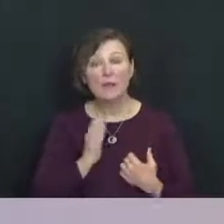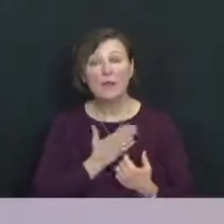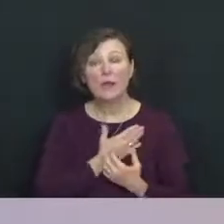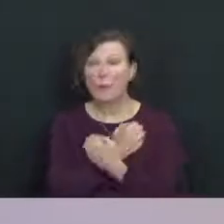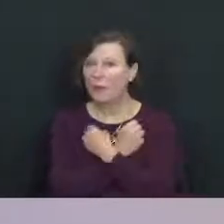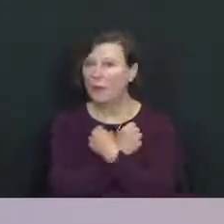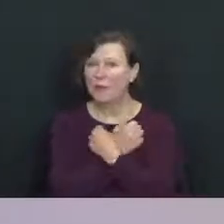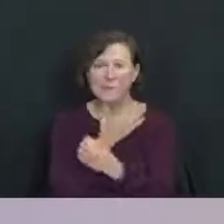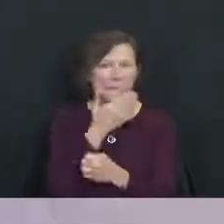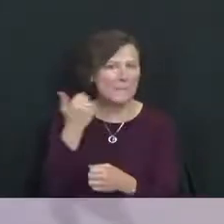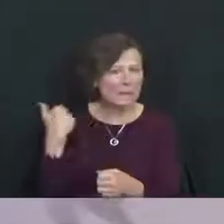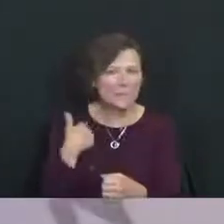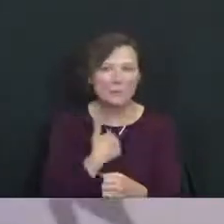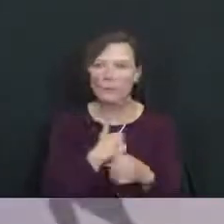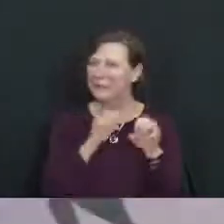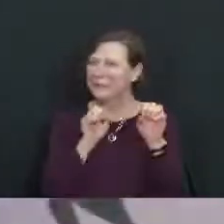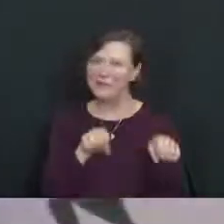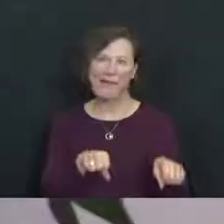we can.